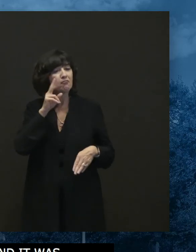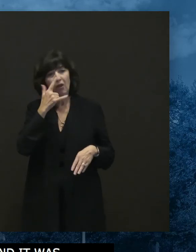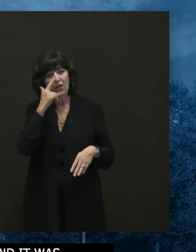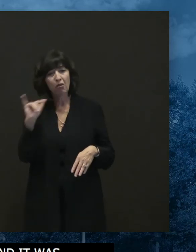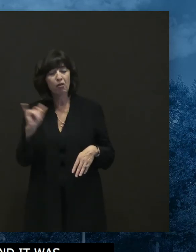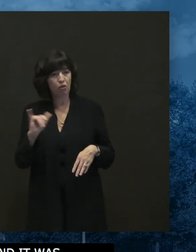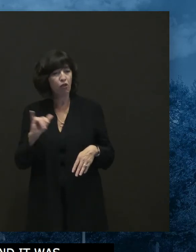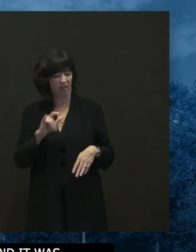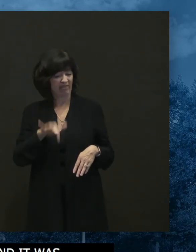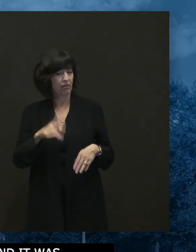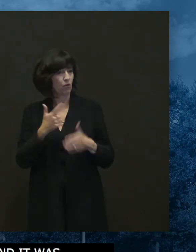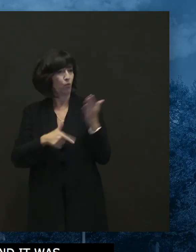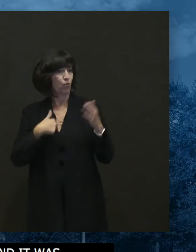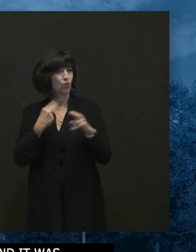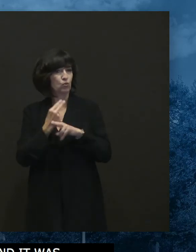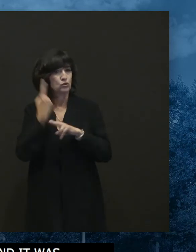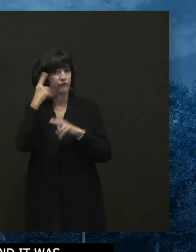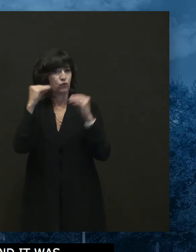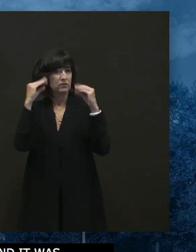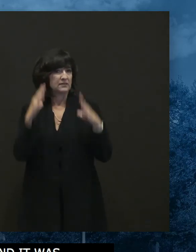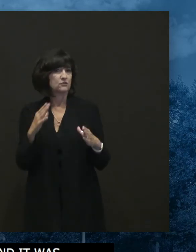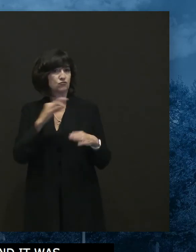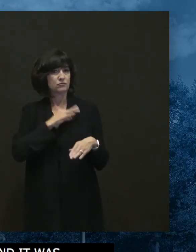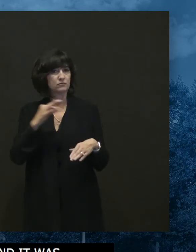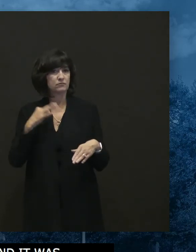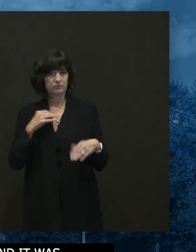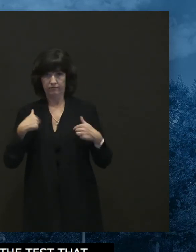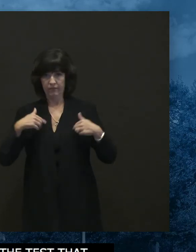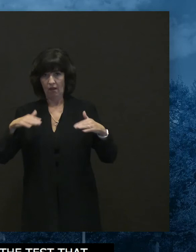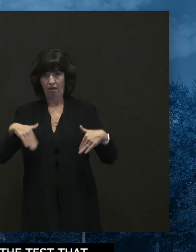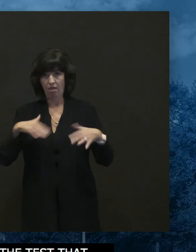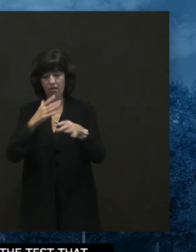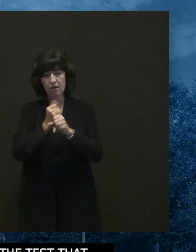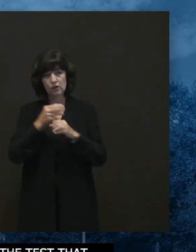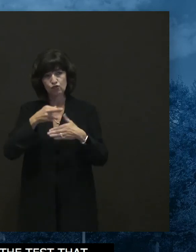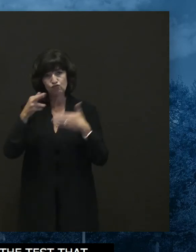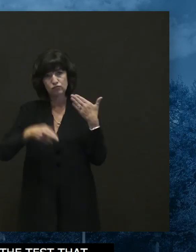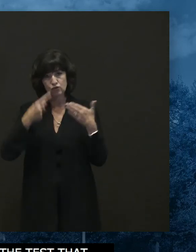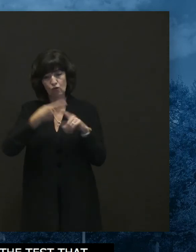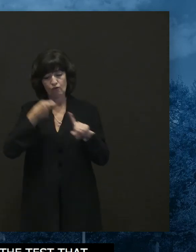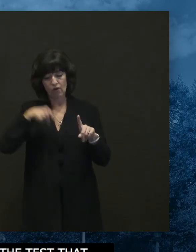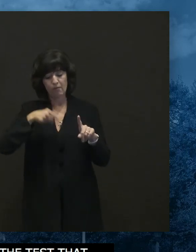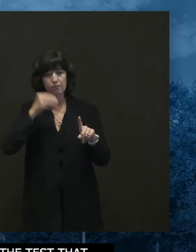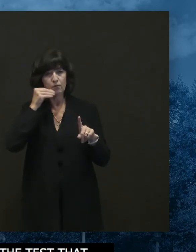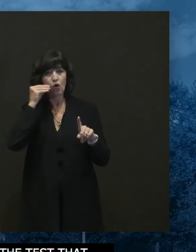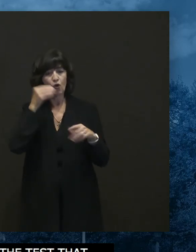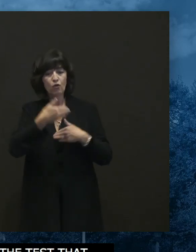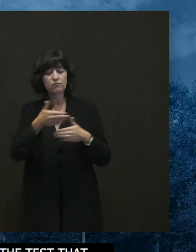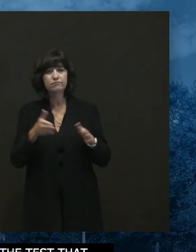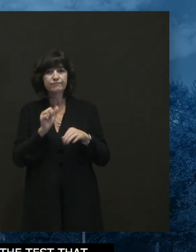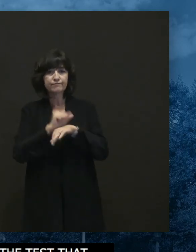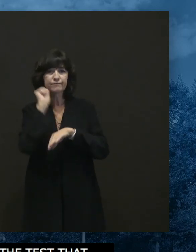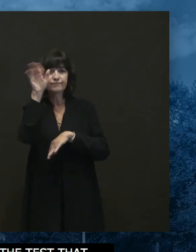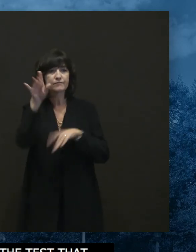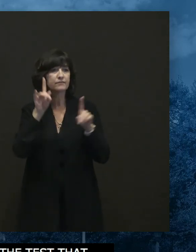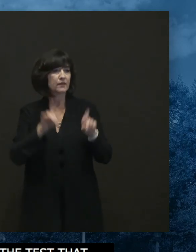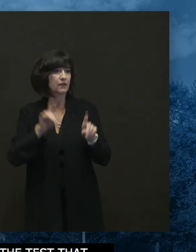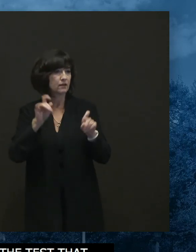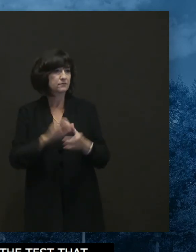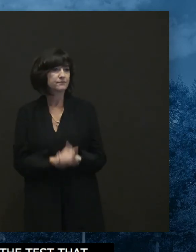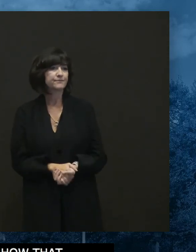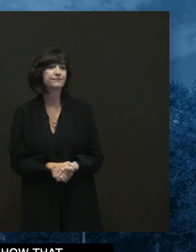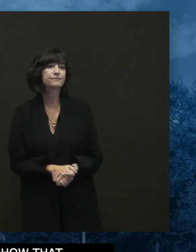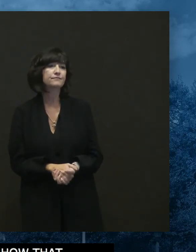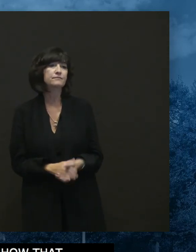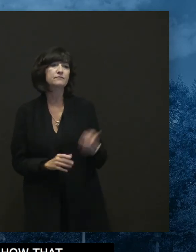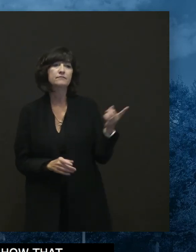and we'll see how that result comes out. Next question is from Dan Laurelham at Delaware